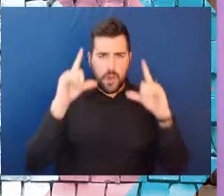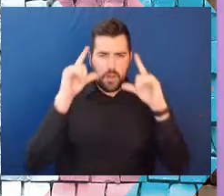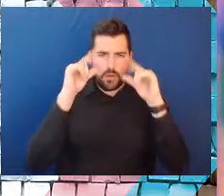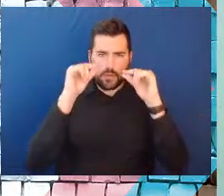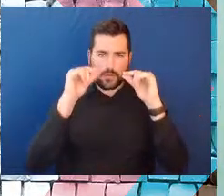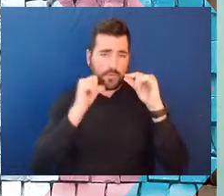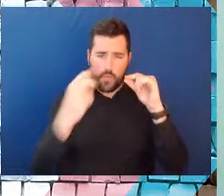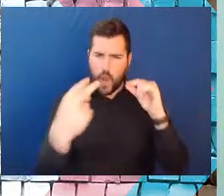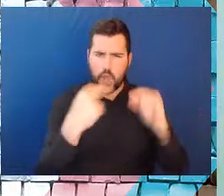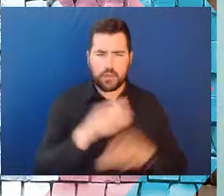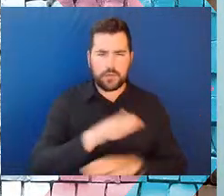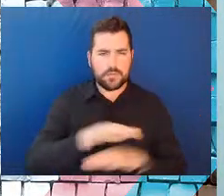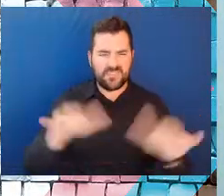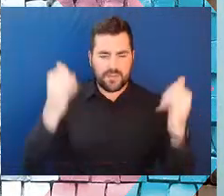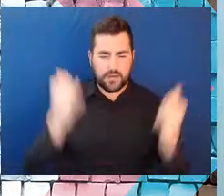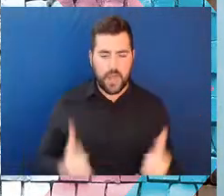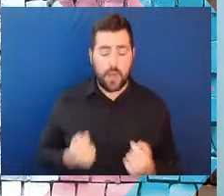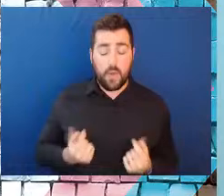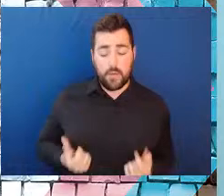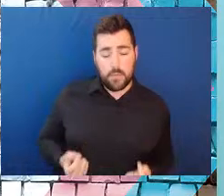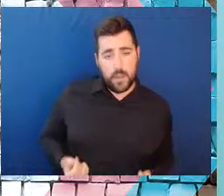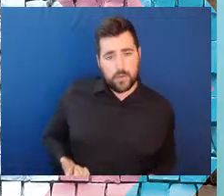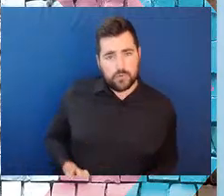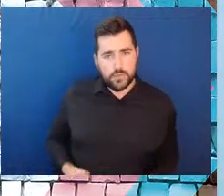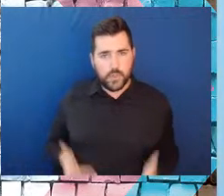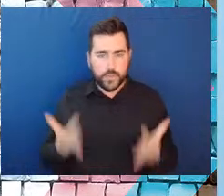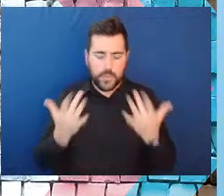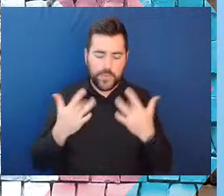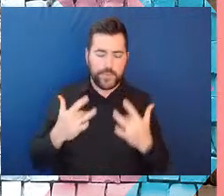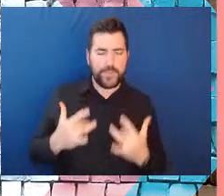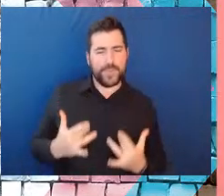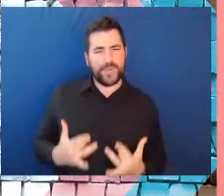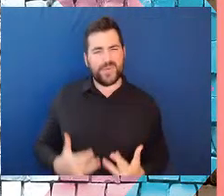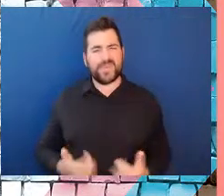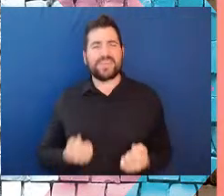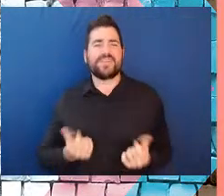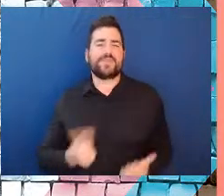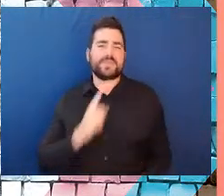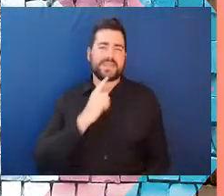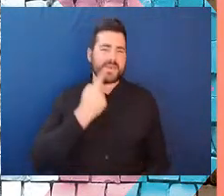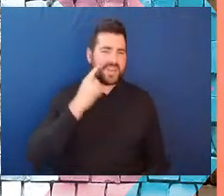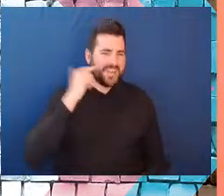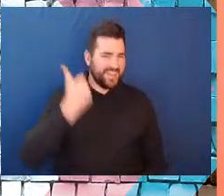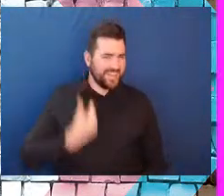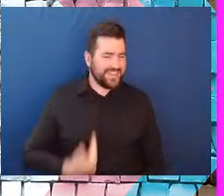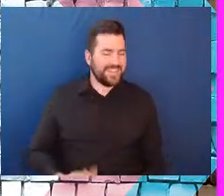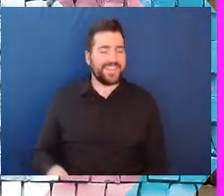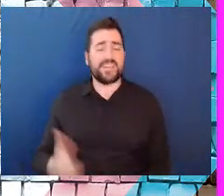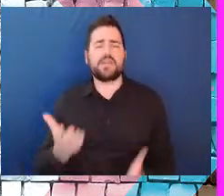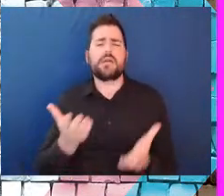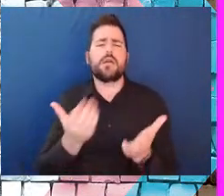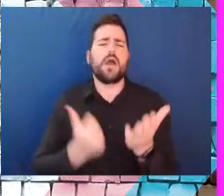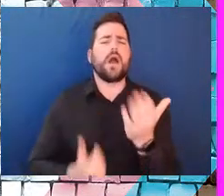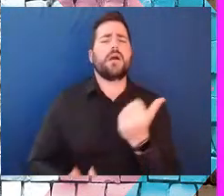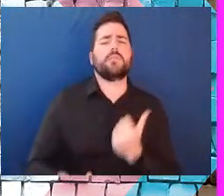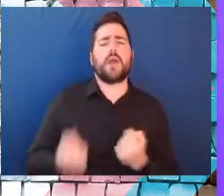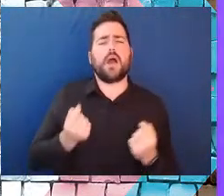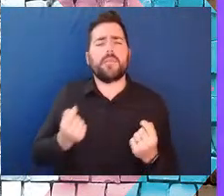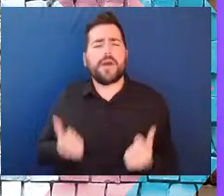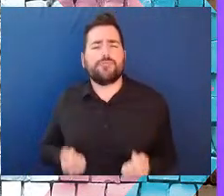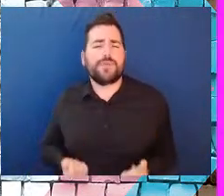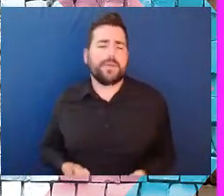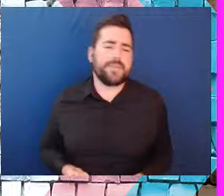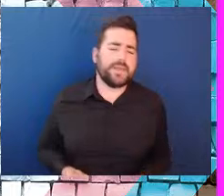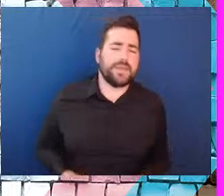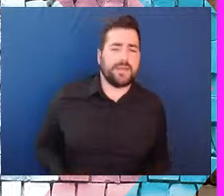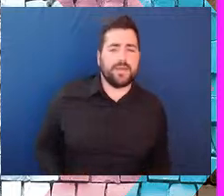don't peek. Now I'm undressing. Unwrap sour candy. Come, come, come at me. Come, come, come